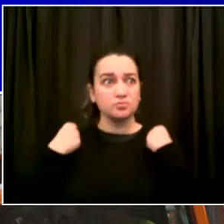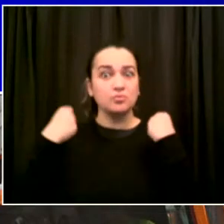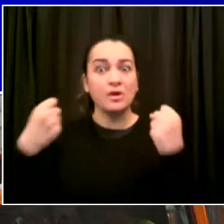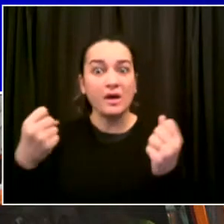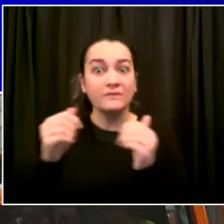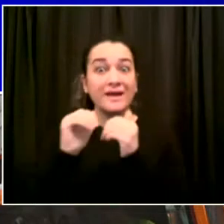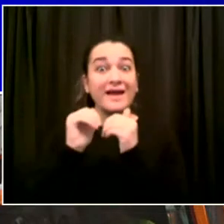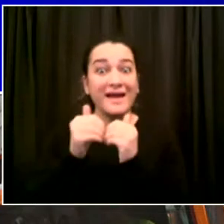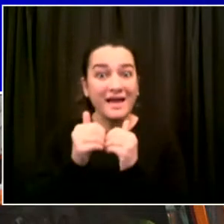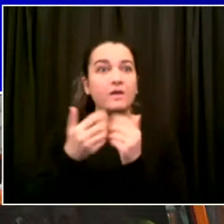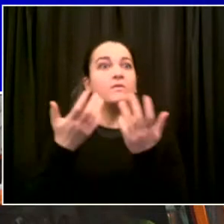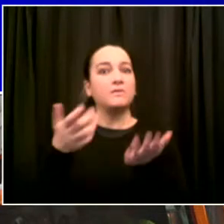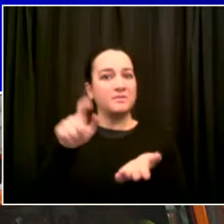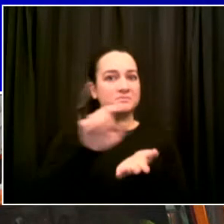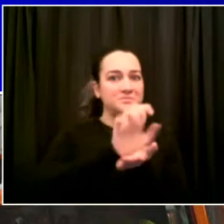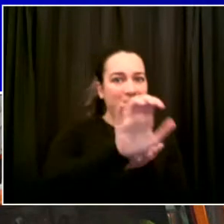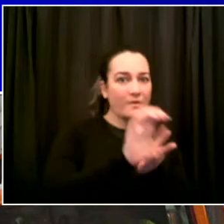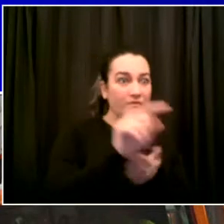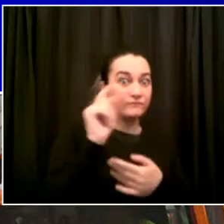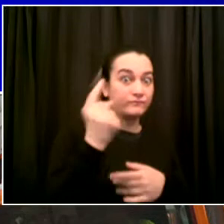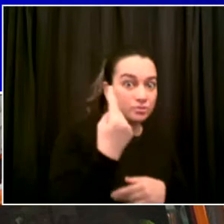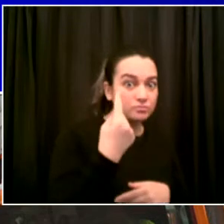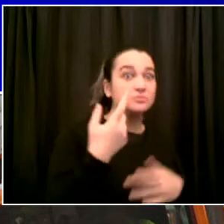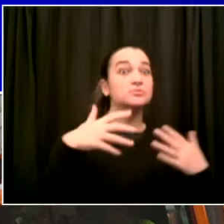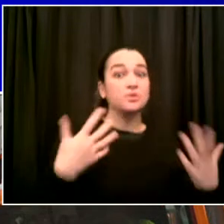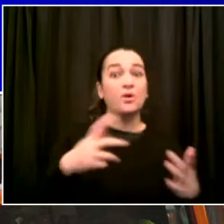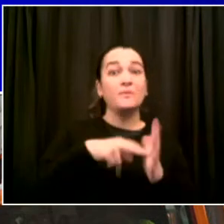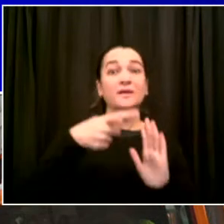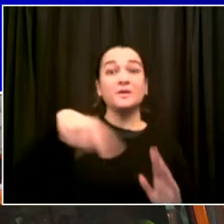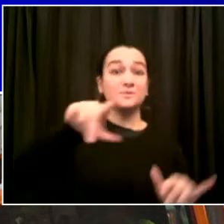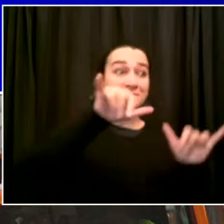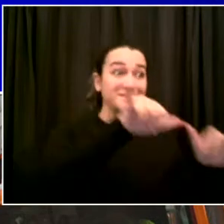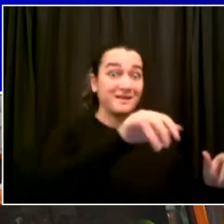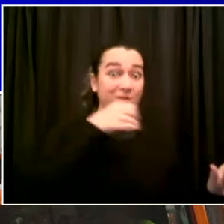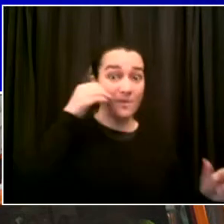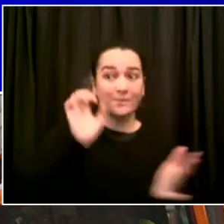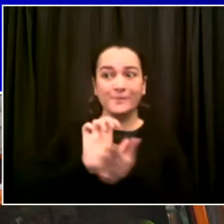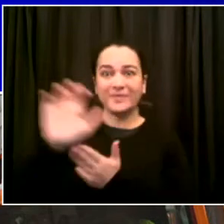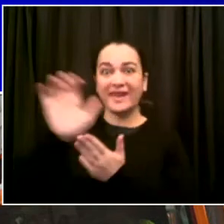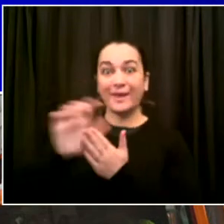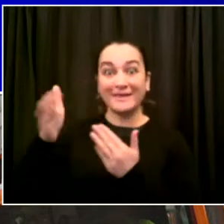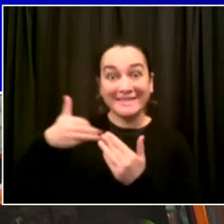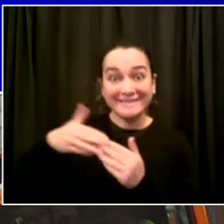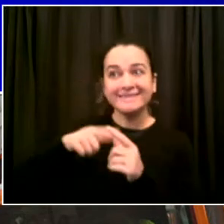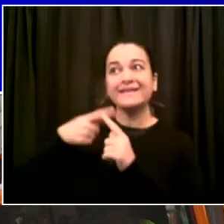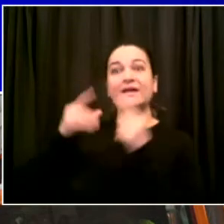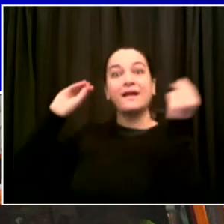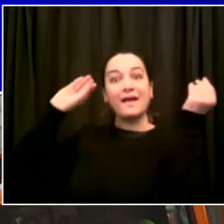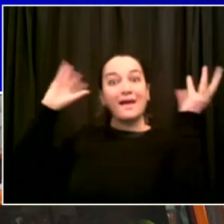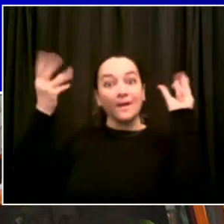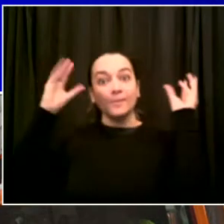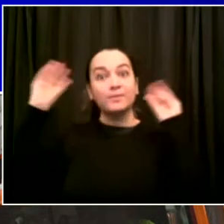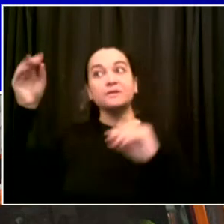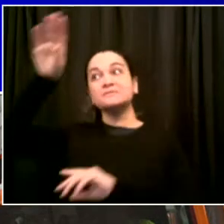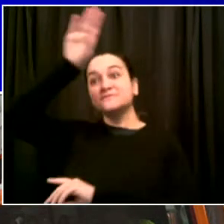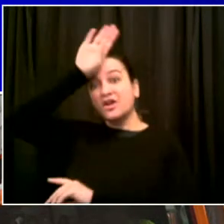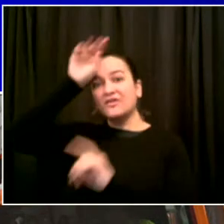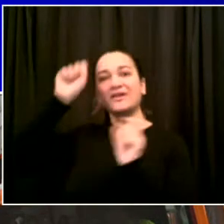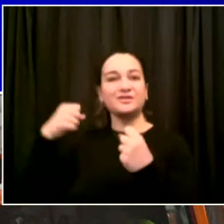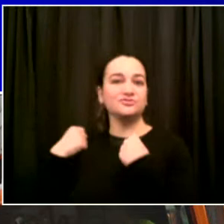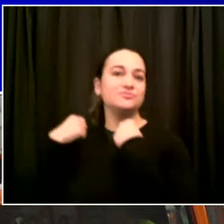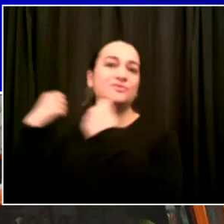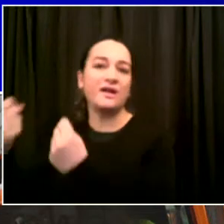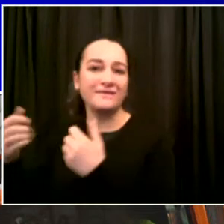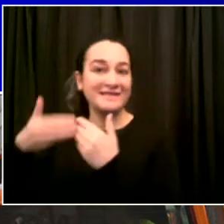thing. But we do not want anything non-essential going on. We've got to take this really